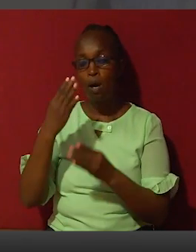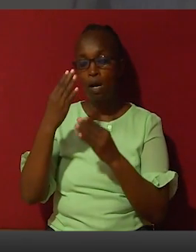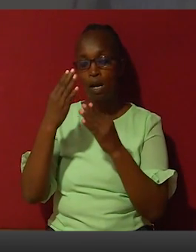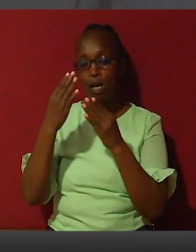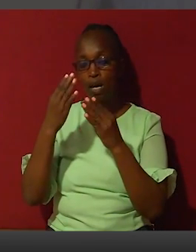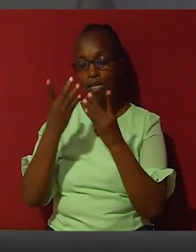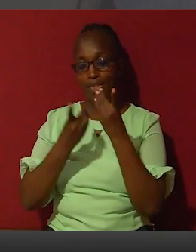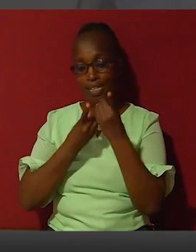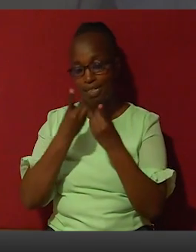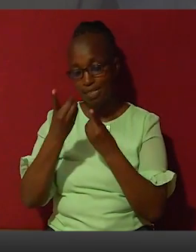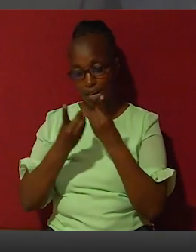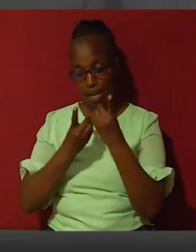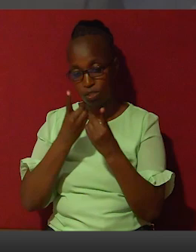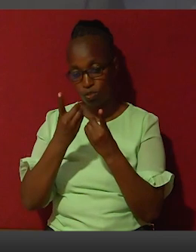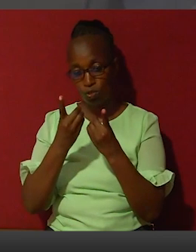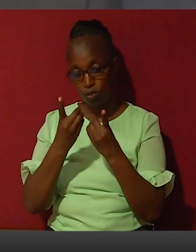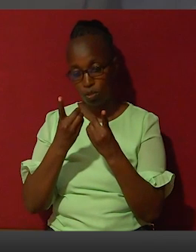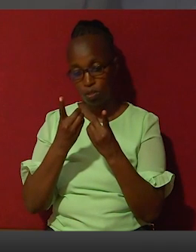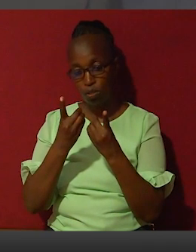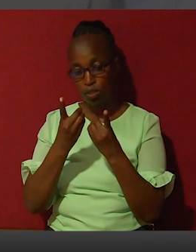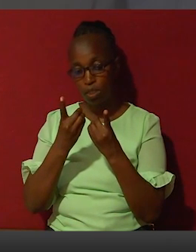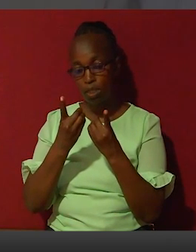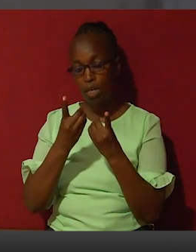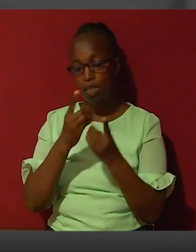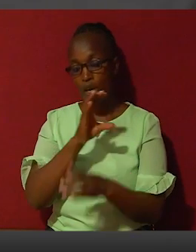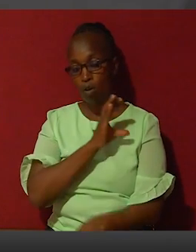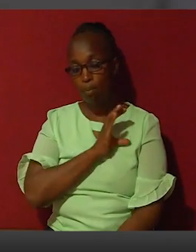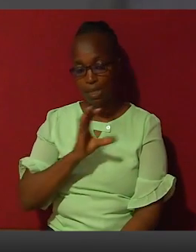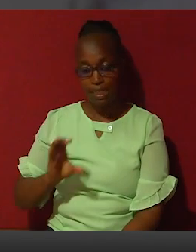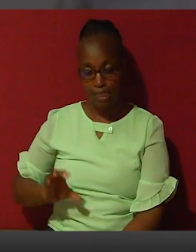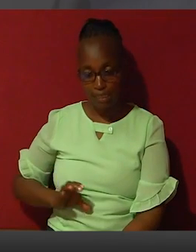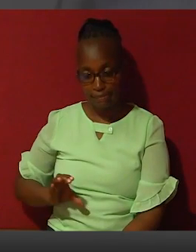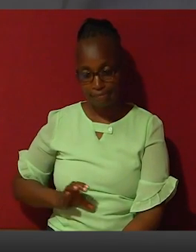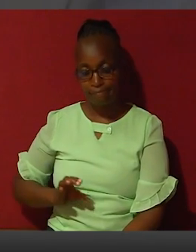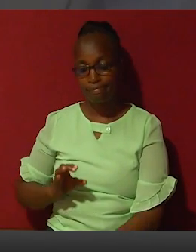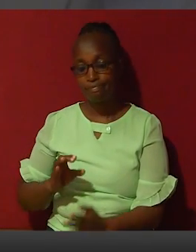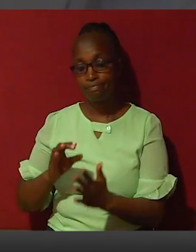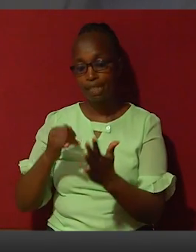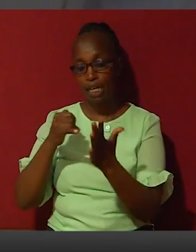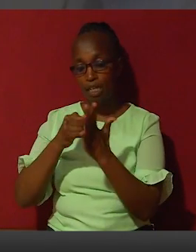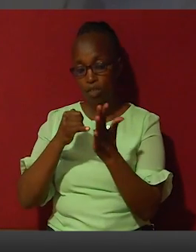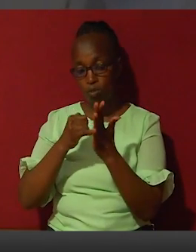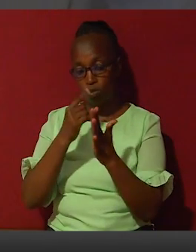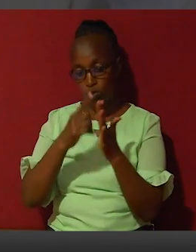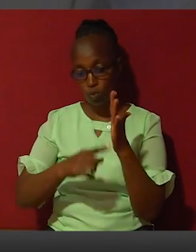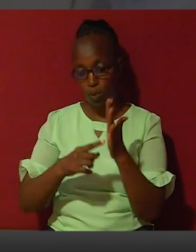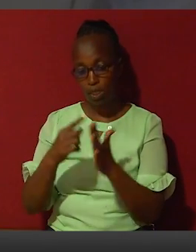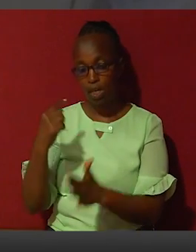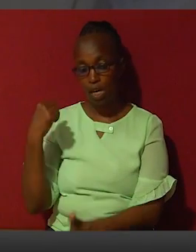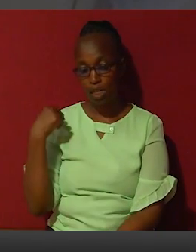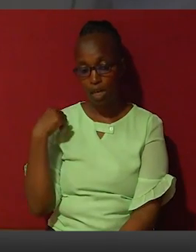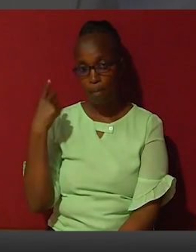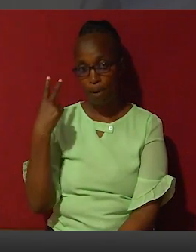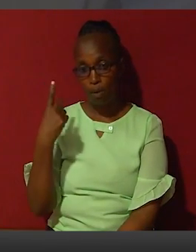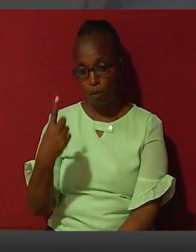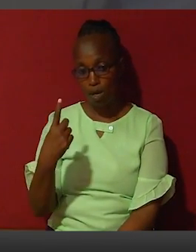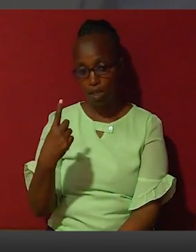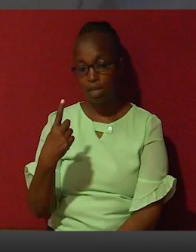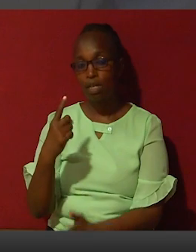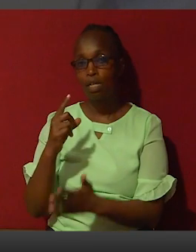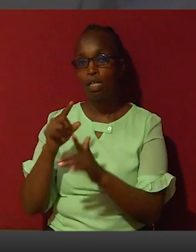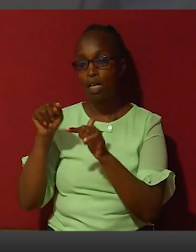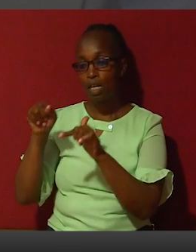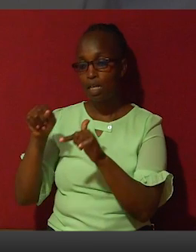of this committee meeting following the meeting we've had. Number one, that in light of the grueling